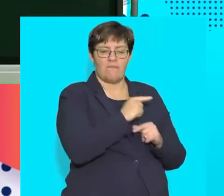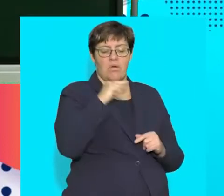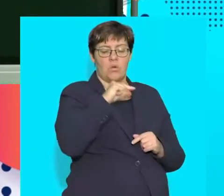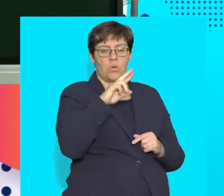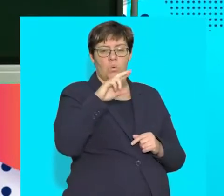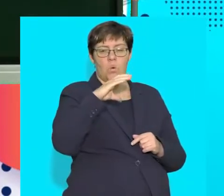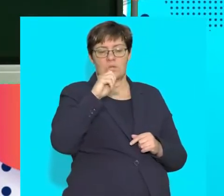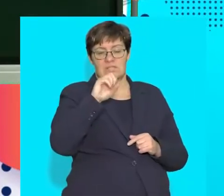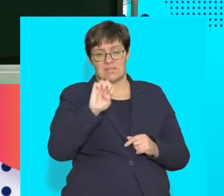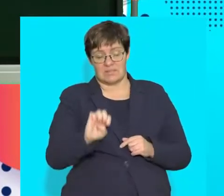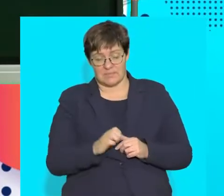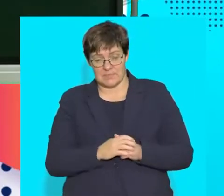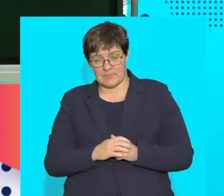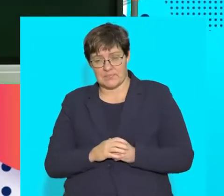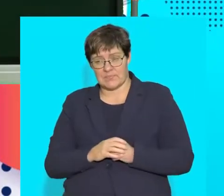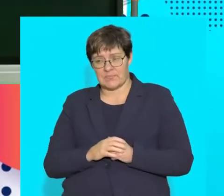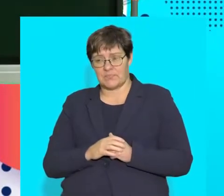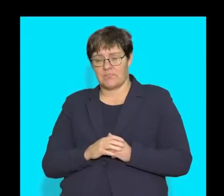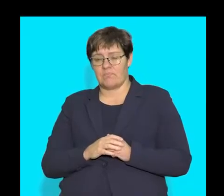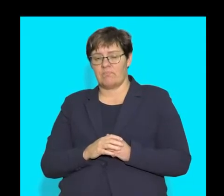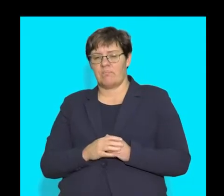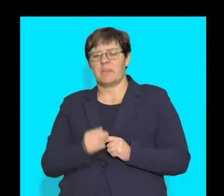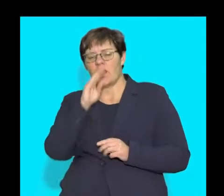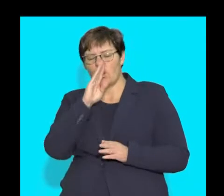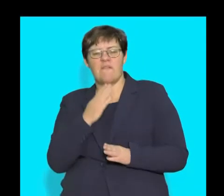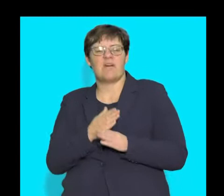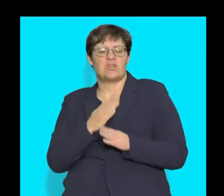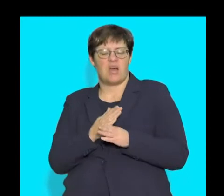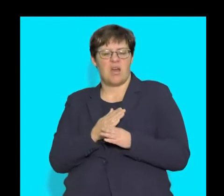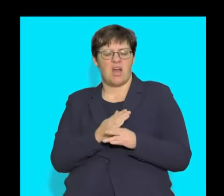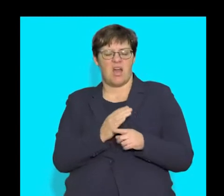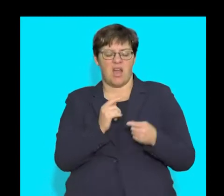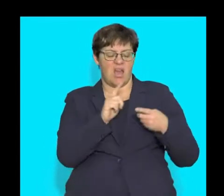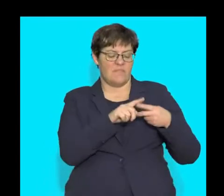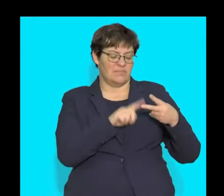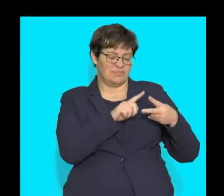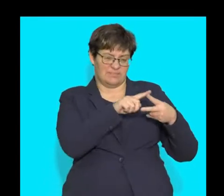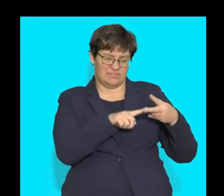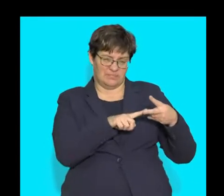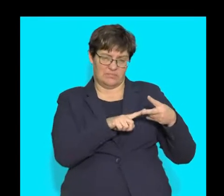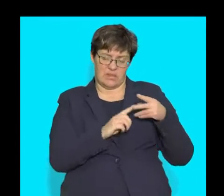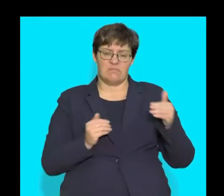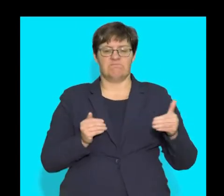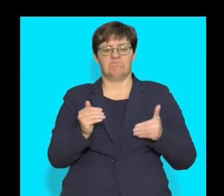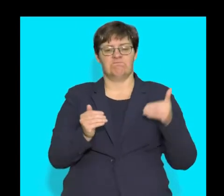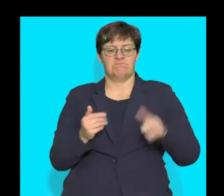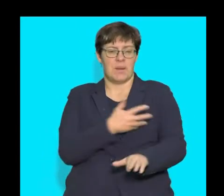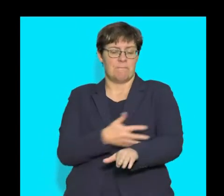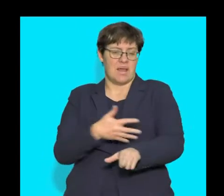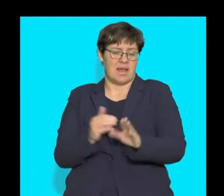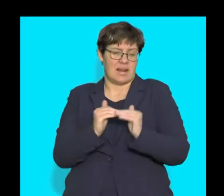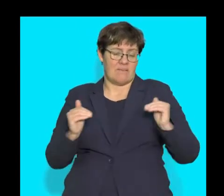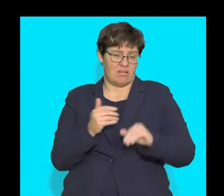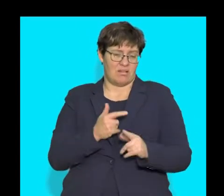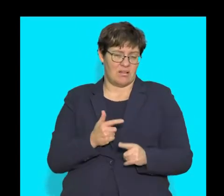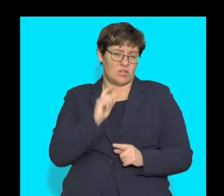glucose. Right. So let's look at the function of insulin and glucagon in regulating the blood glucose